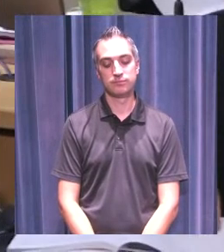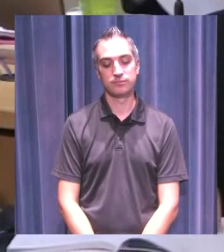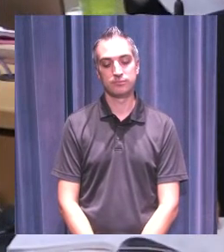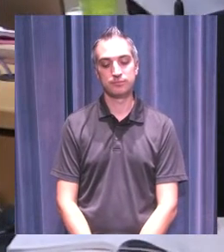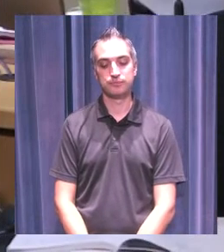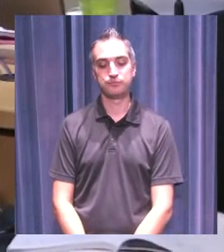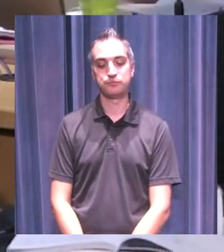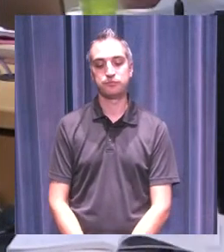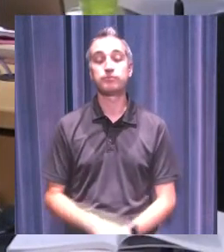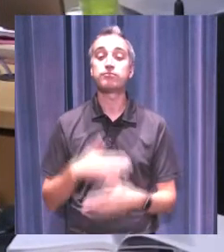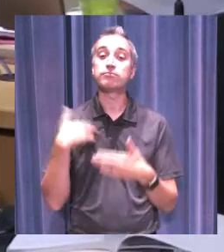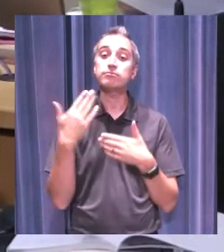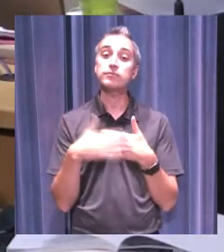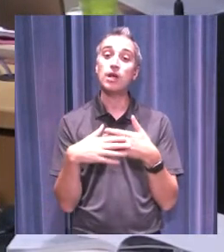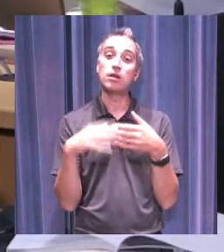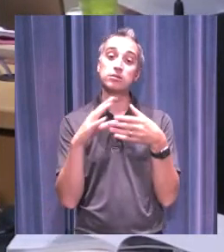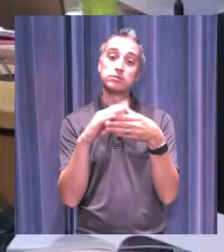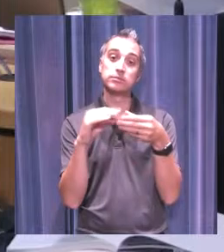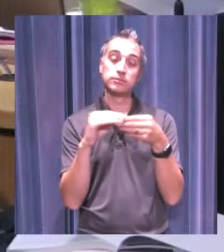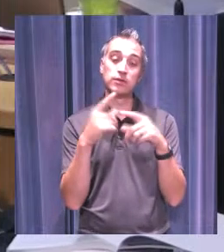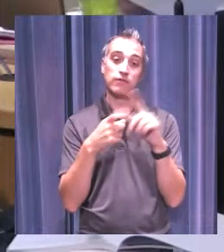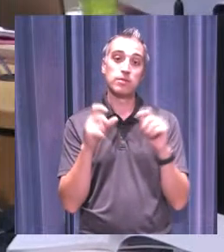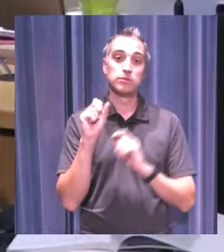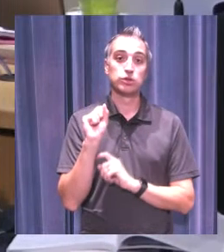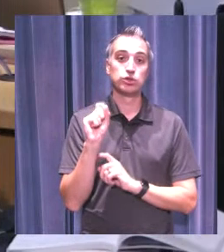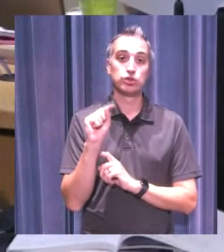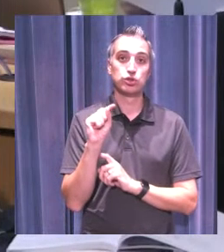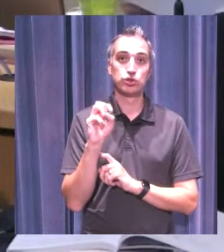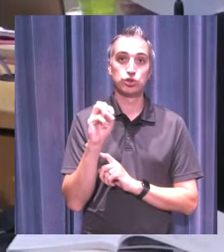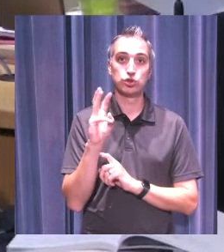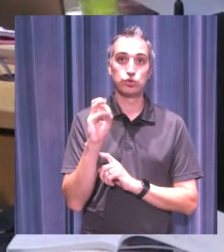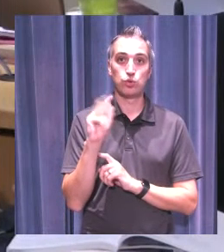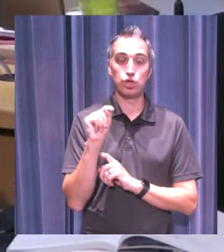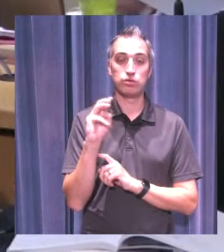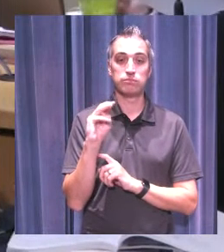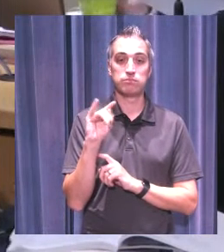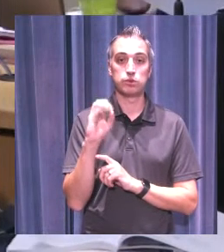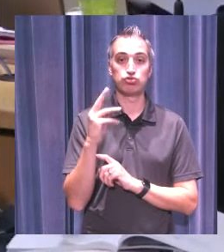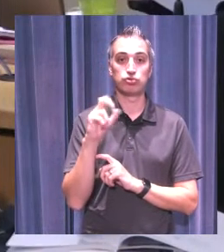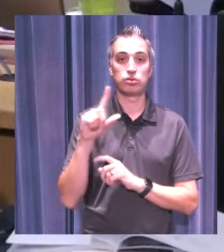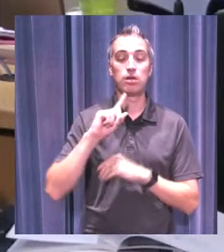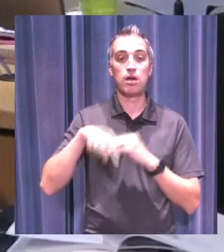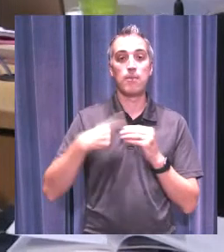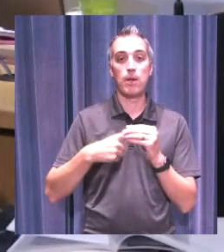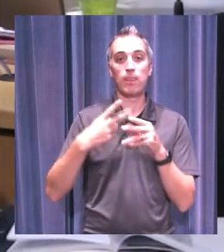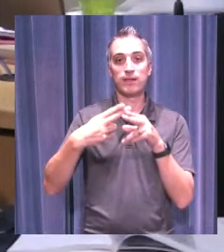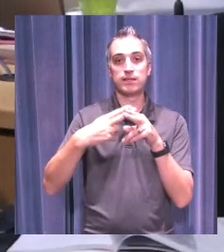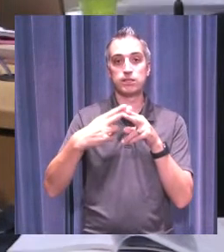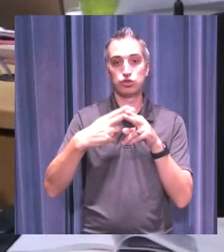The next comment's been submitted by Stuart Mitchell on the topic of interim president process.